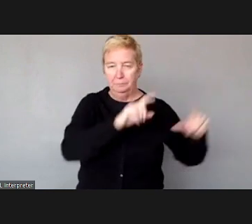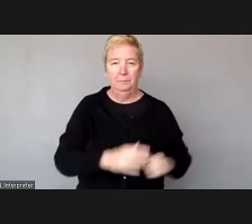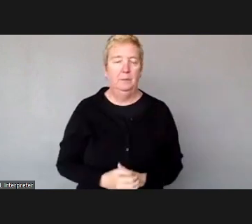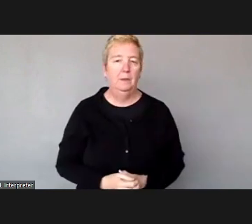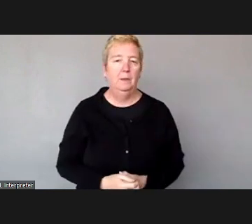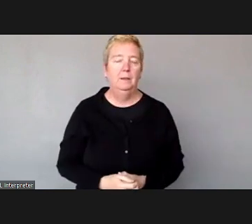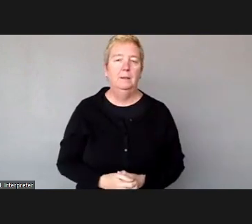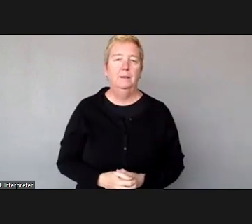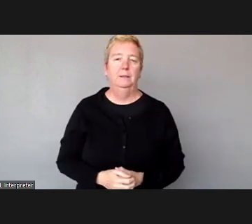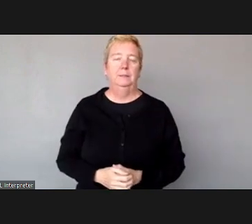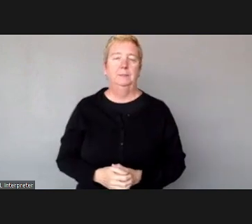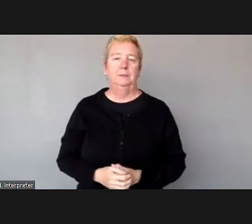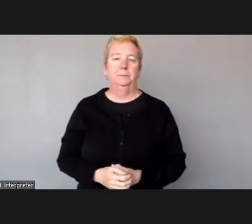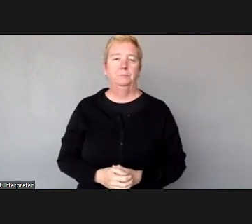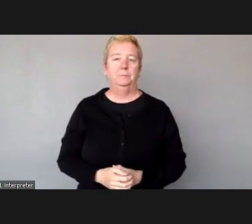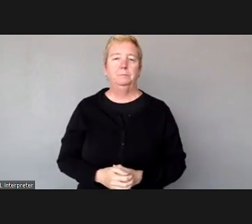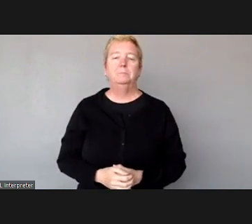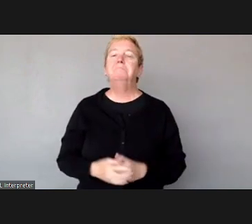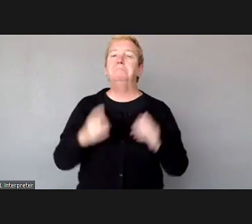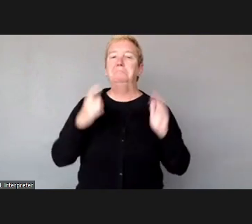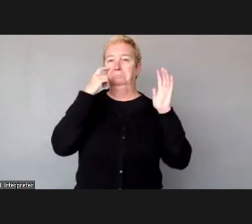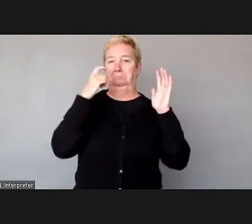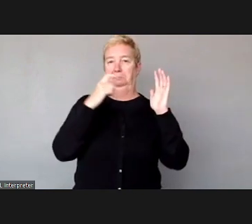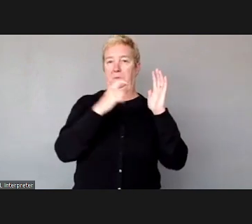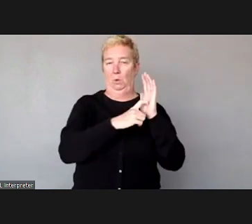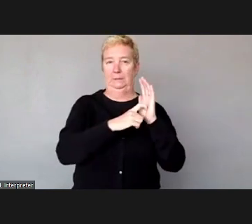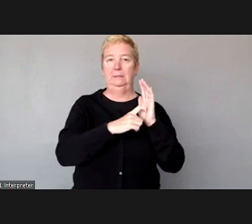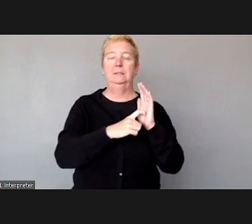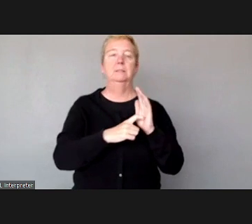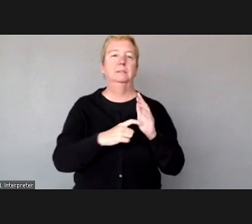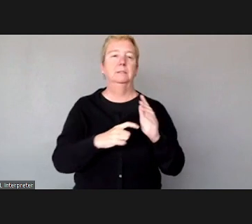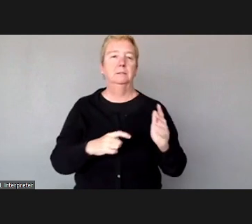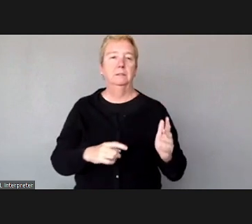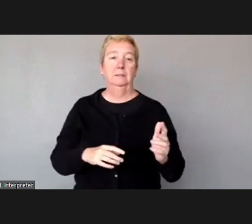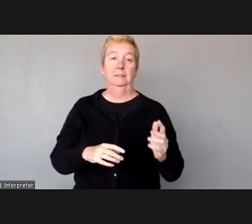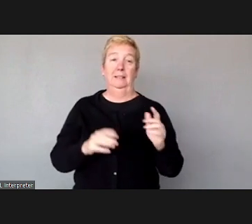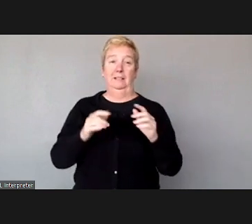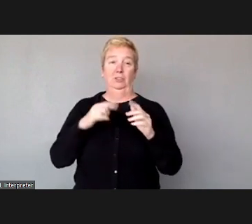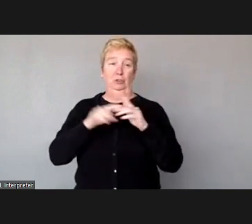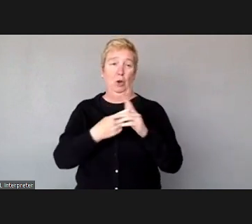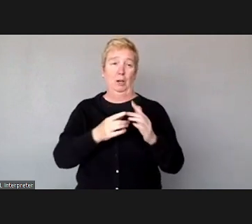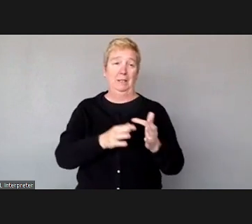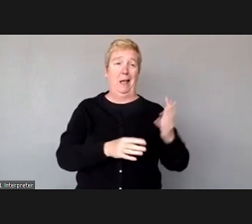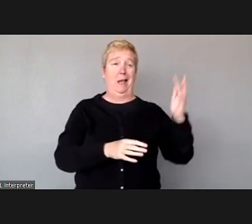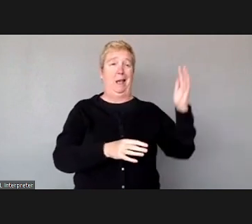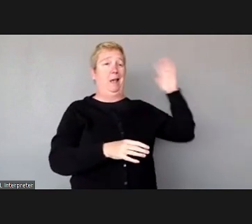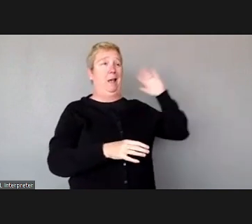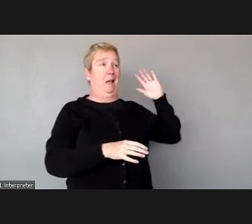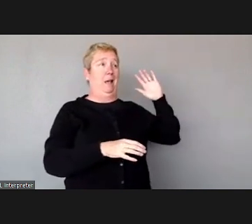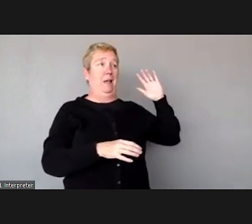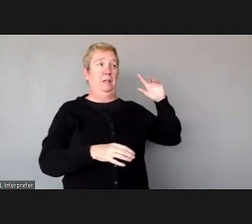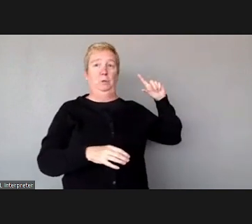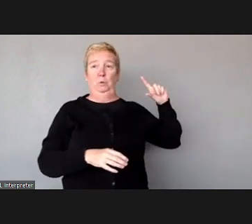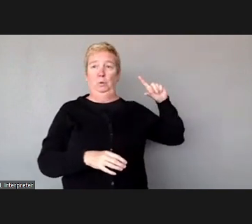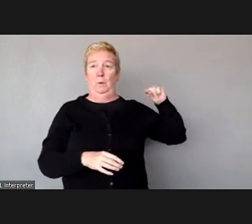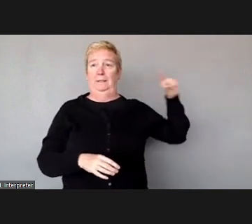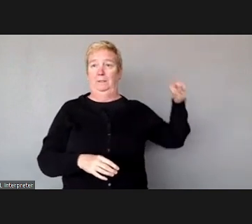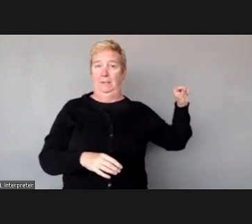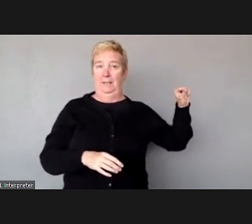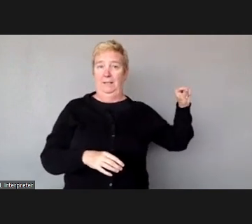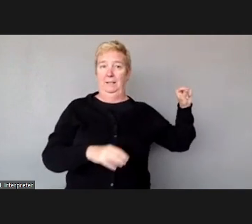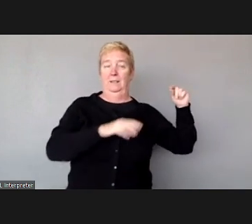And you can see here, going all the way back to 2020 when the pandemic started